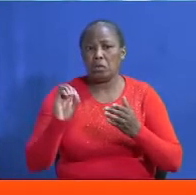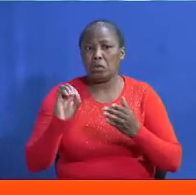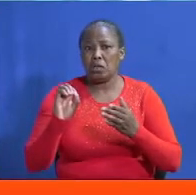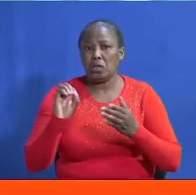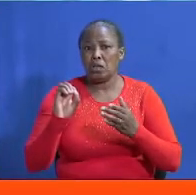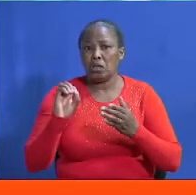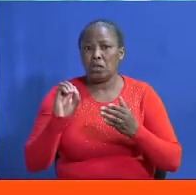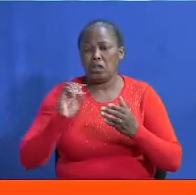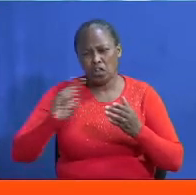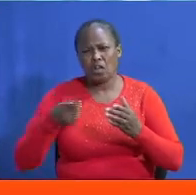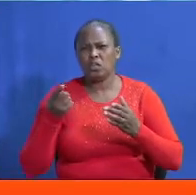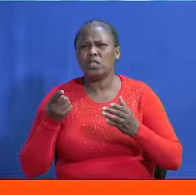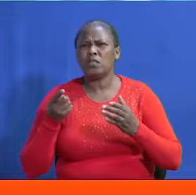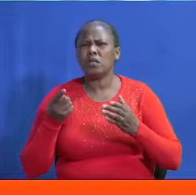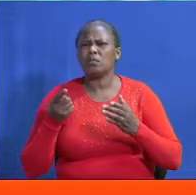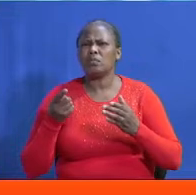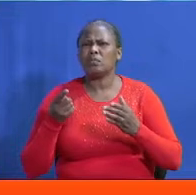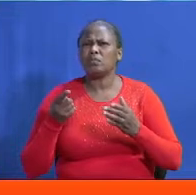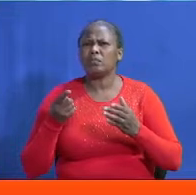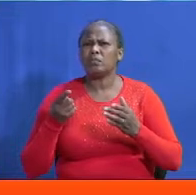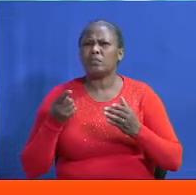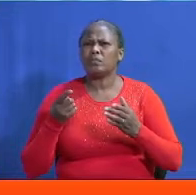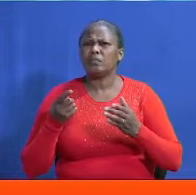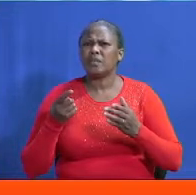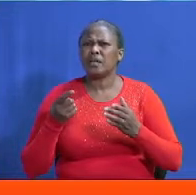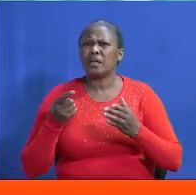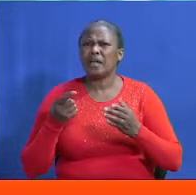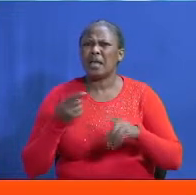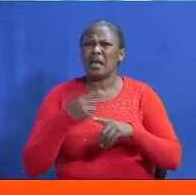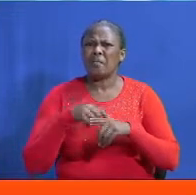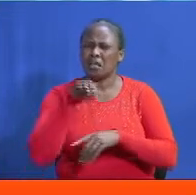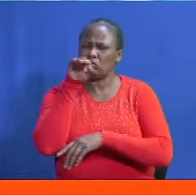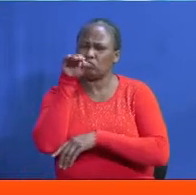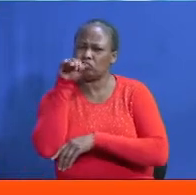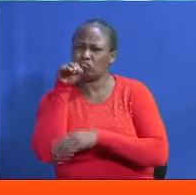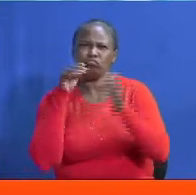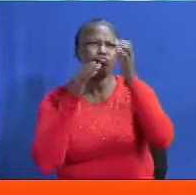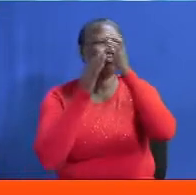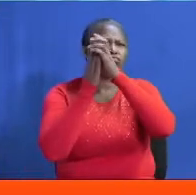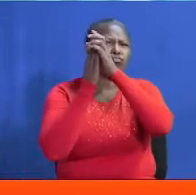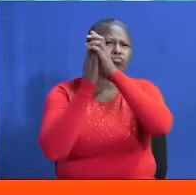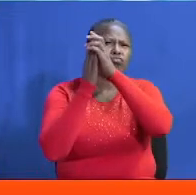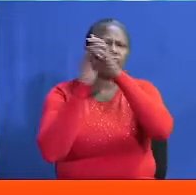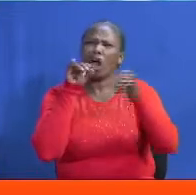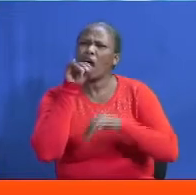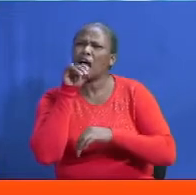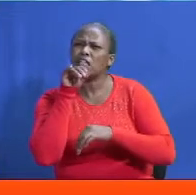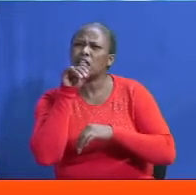Mm-hmm. So the question the Supreme Court judges were asking is